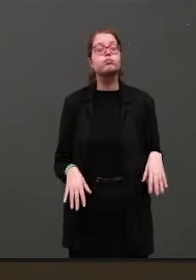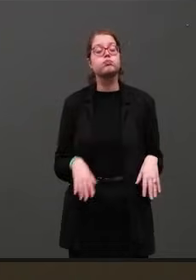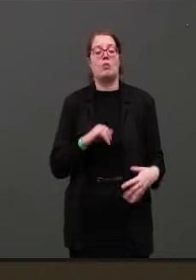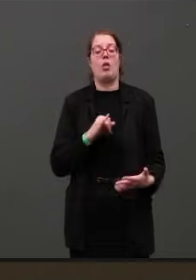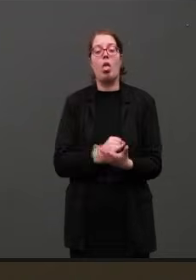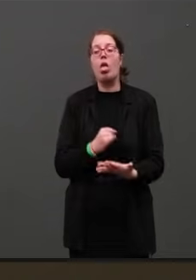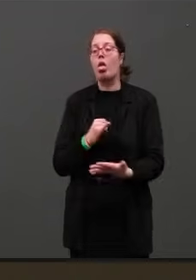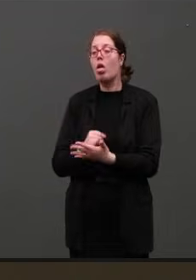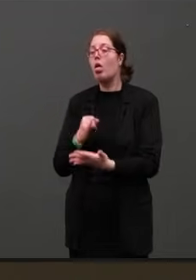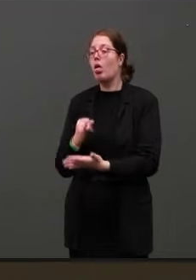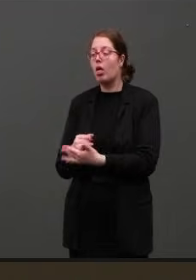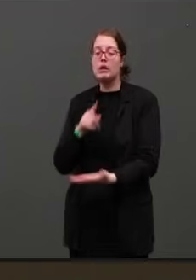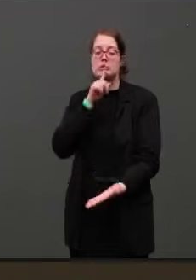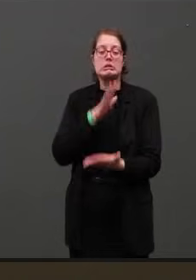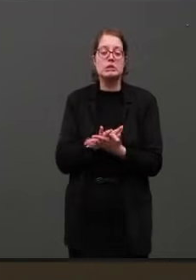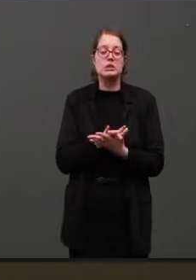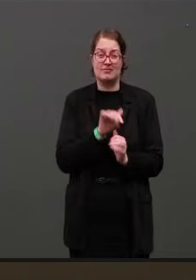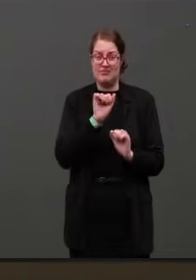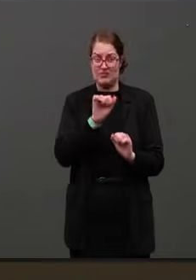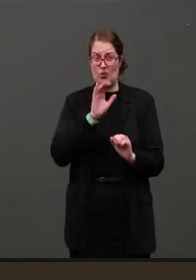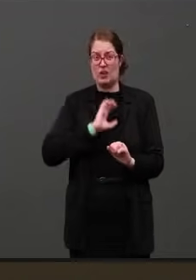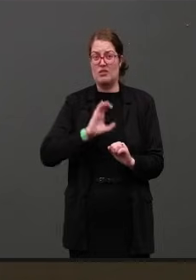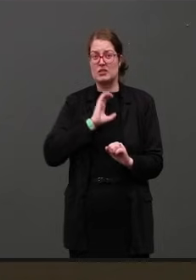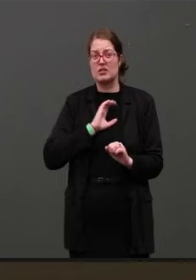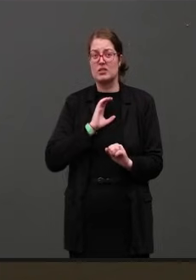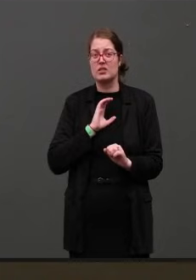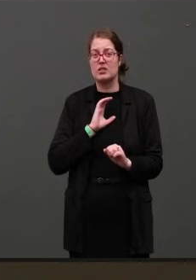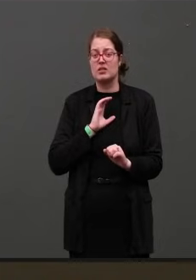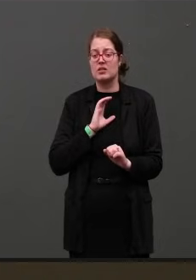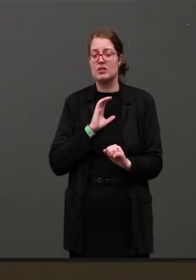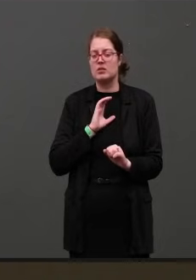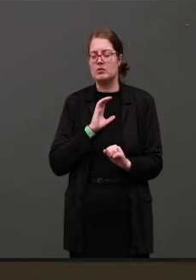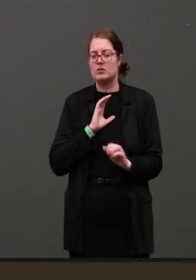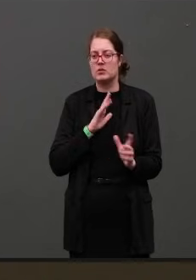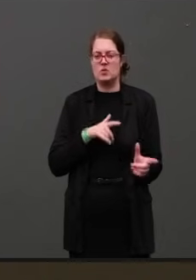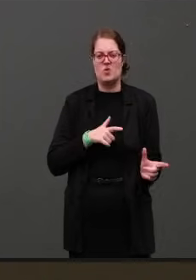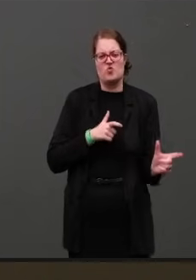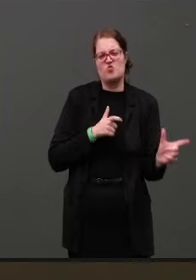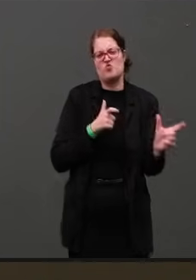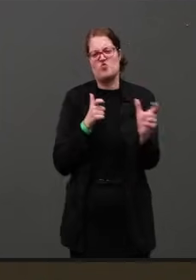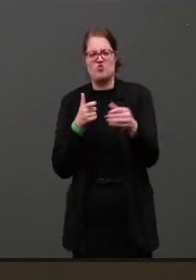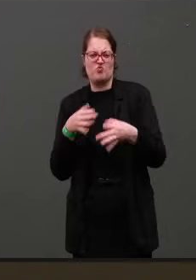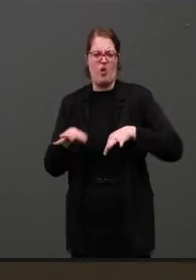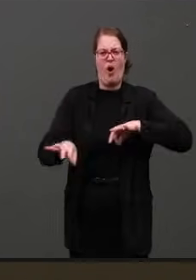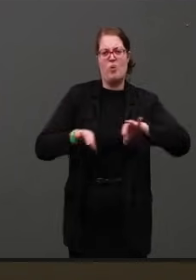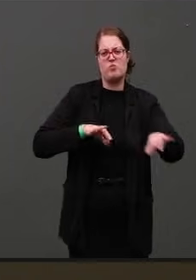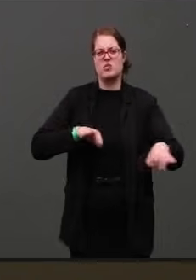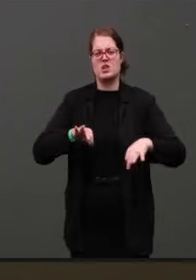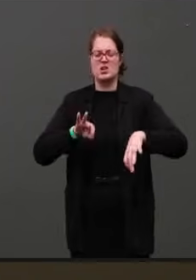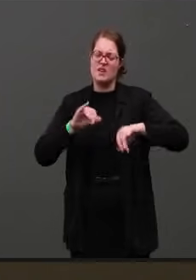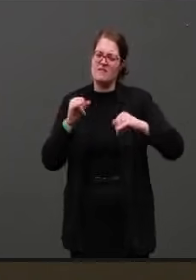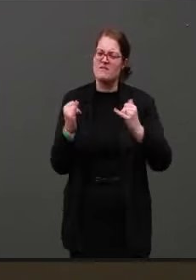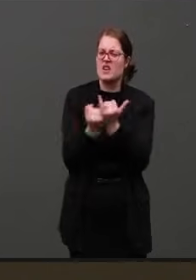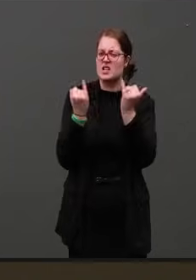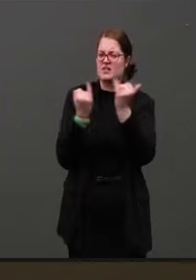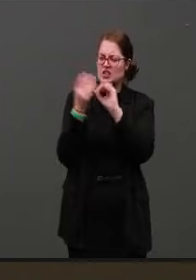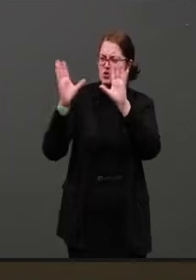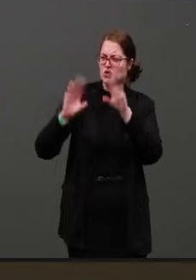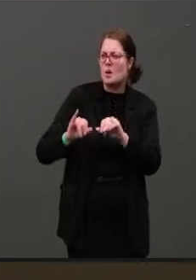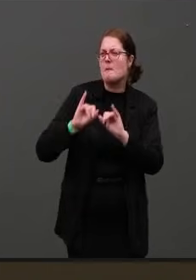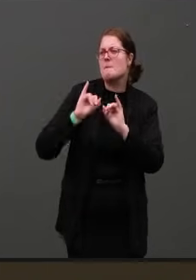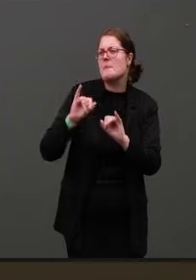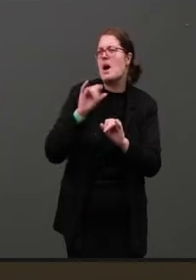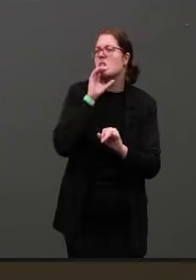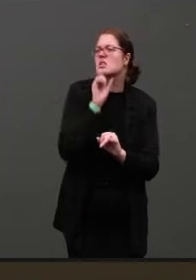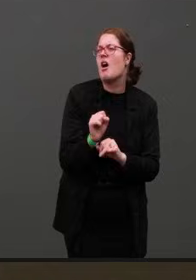And if your character happens to be a mega competent operator, who's simply fighting to stop the bad guy's plot, well then you might